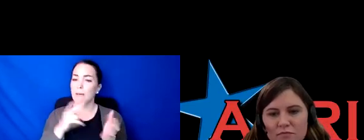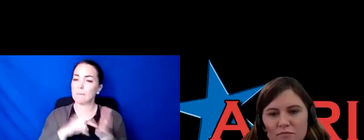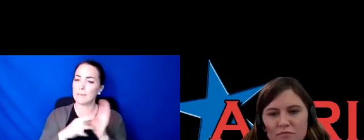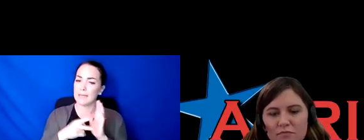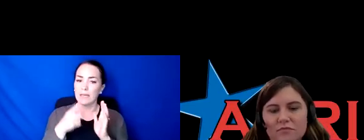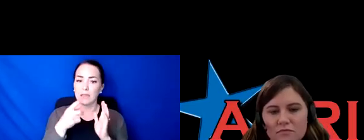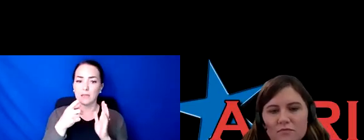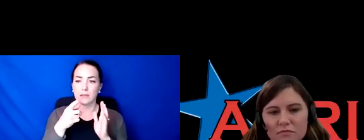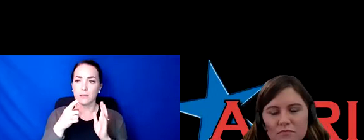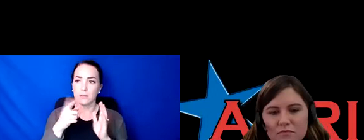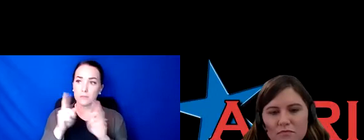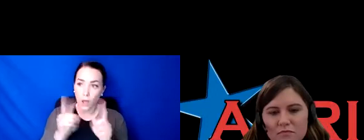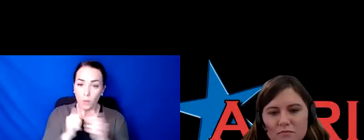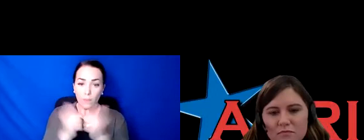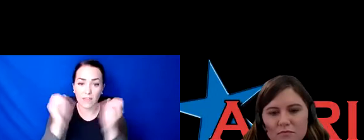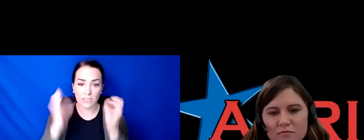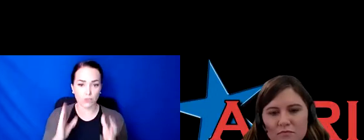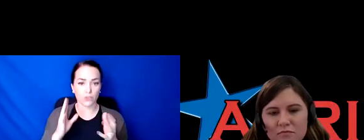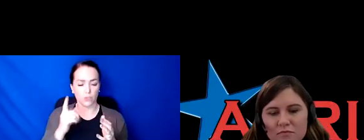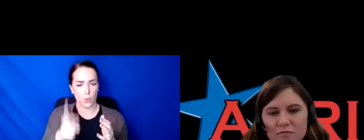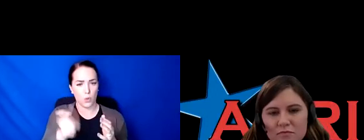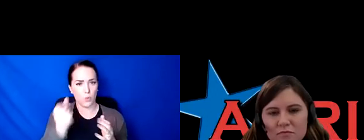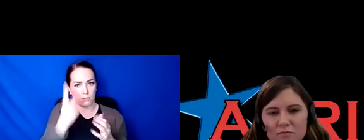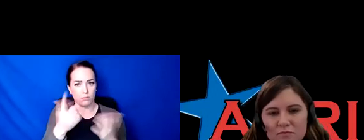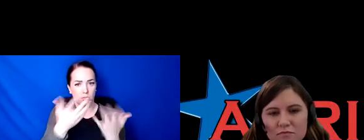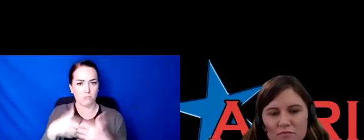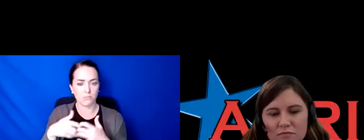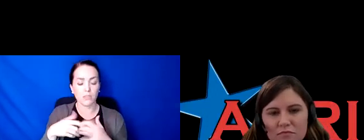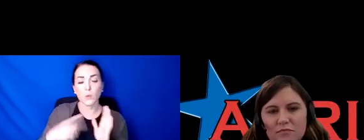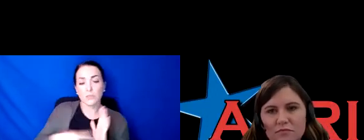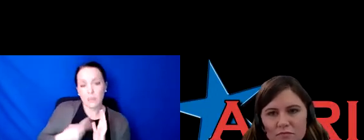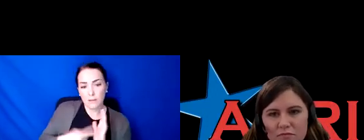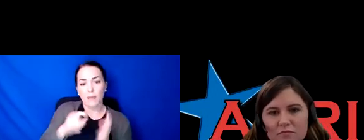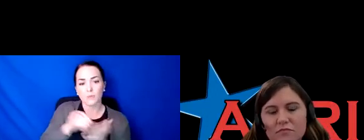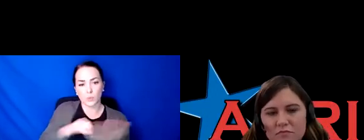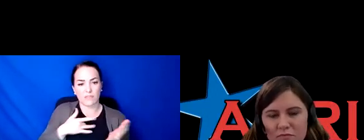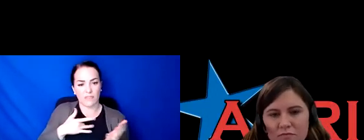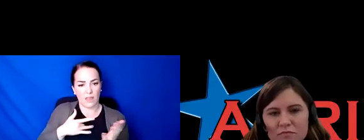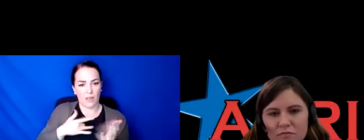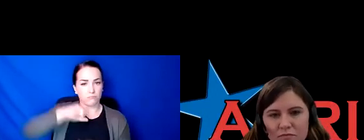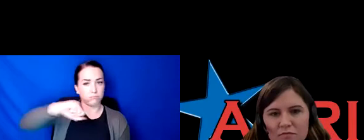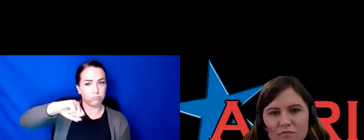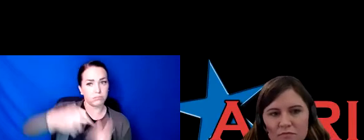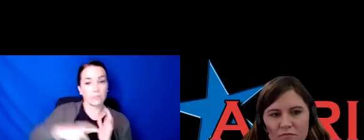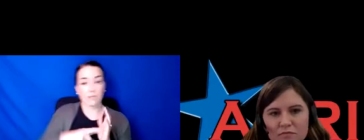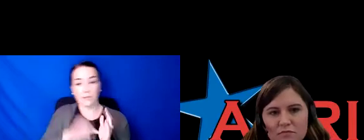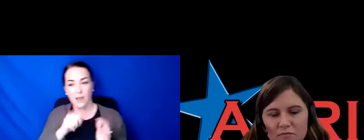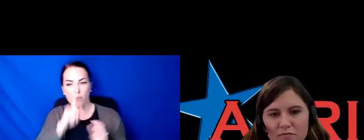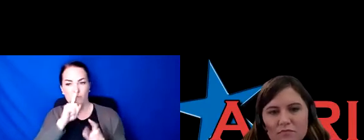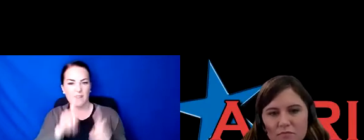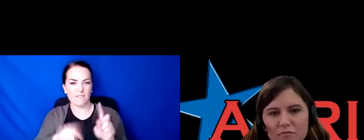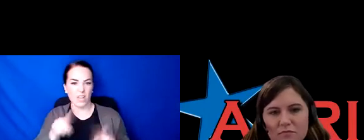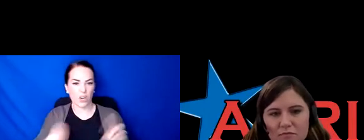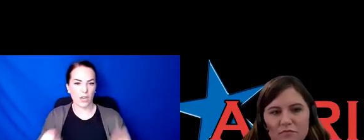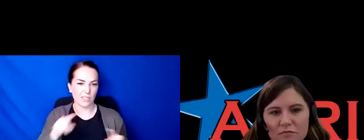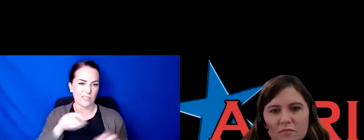know it. And from that point, there's sometimes pushback from the students, sometimes not. It really varies on the environment that